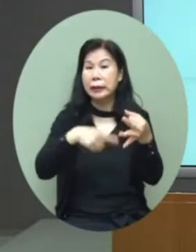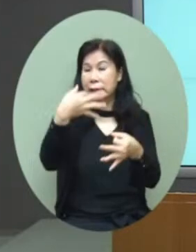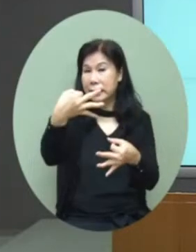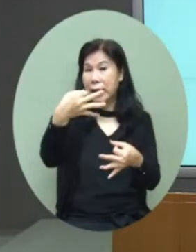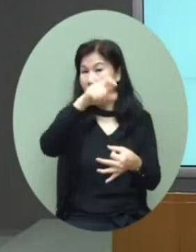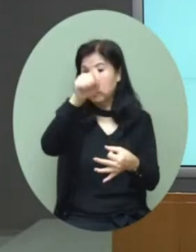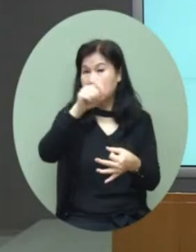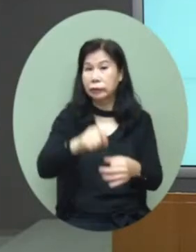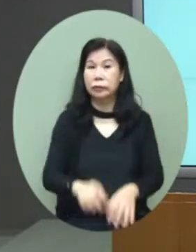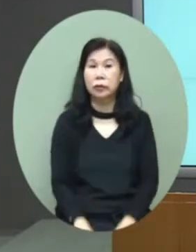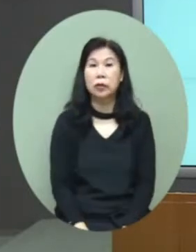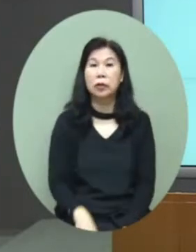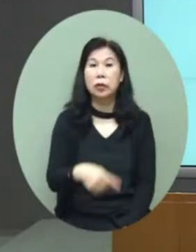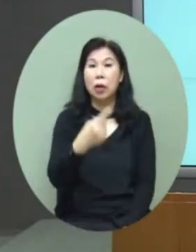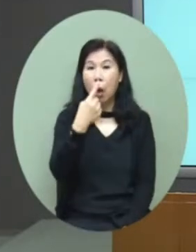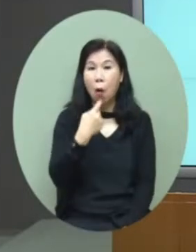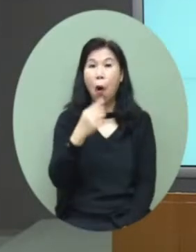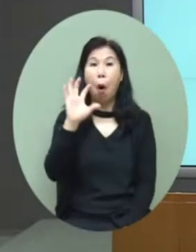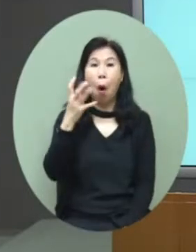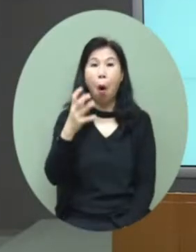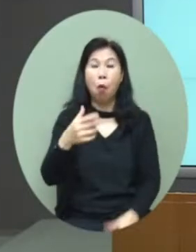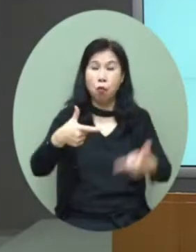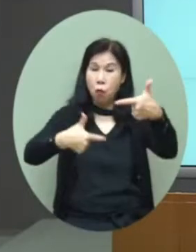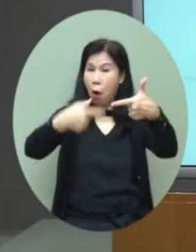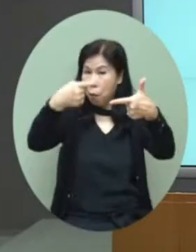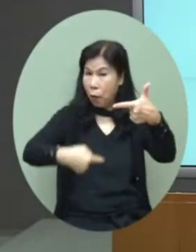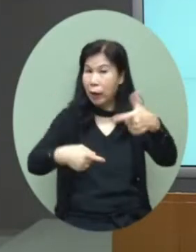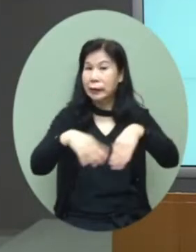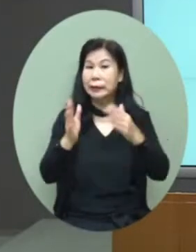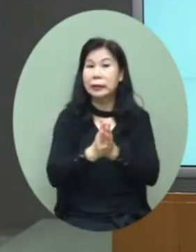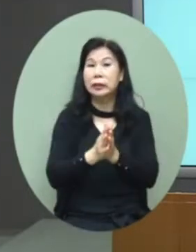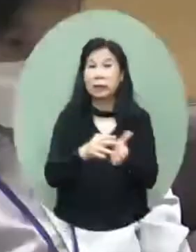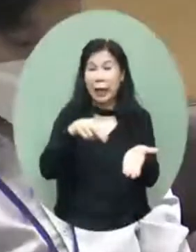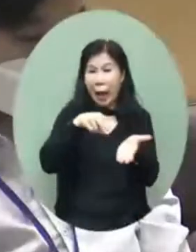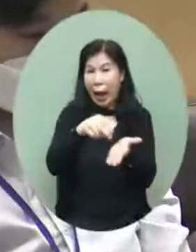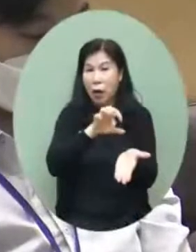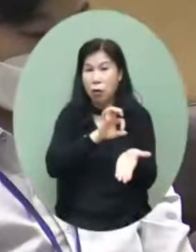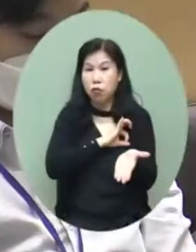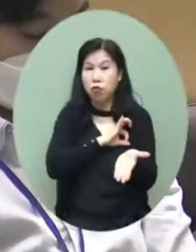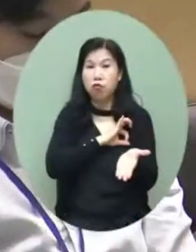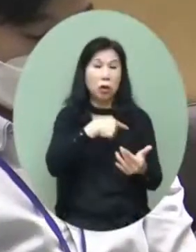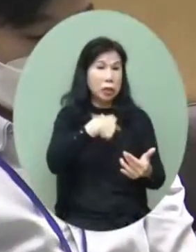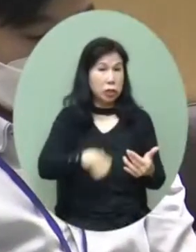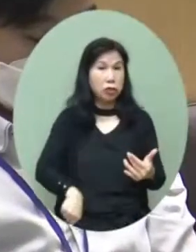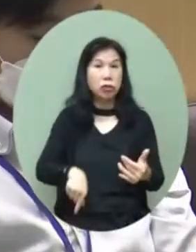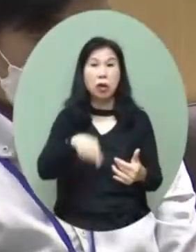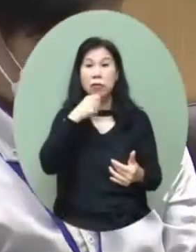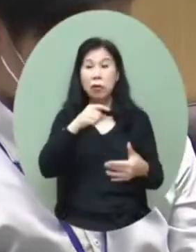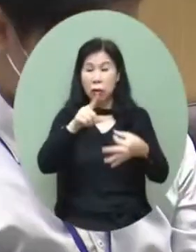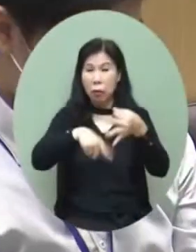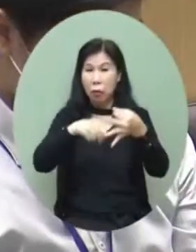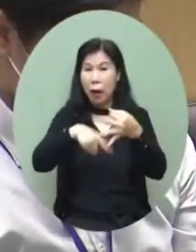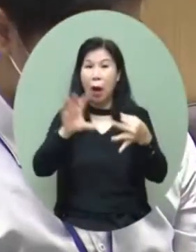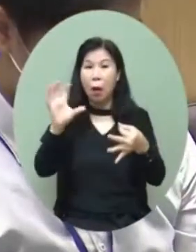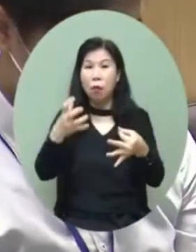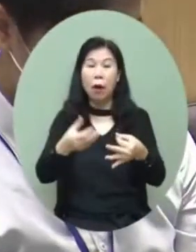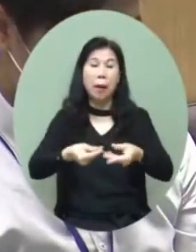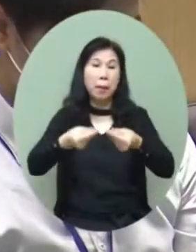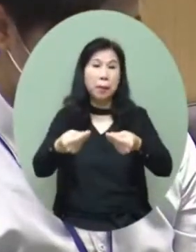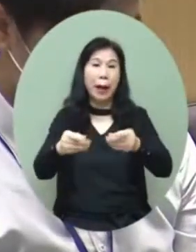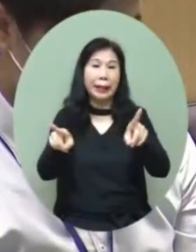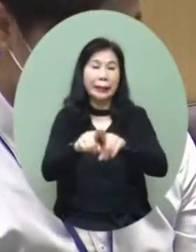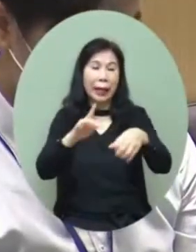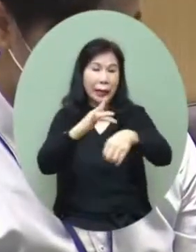am from Cable News. So concerning red and yellow codes, the Secretary and some Executive